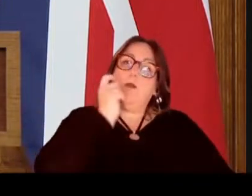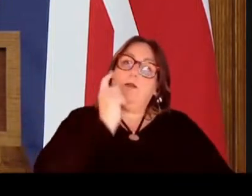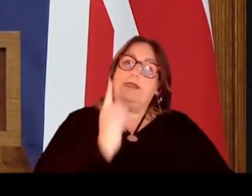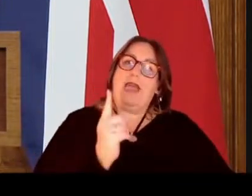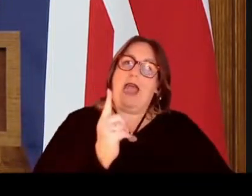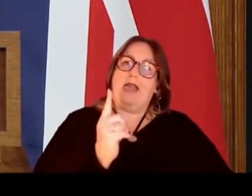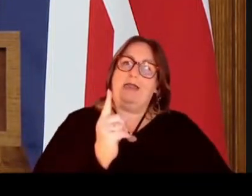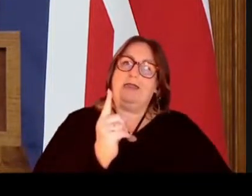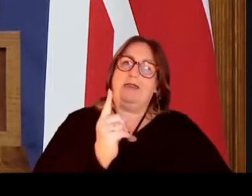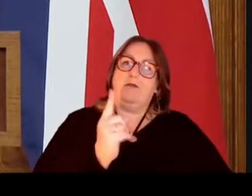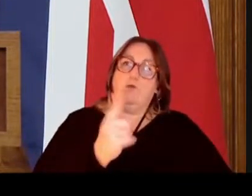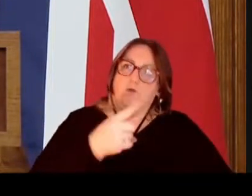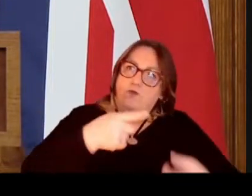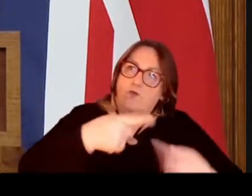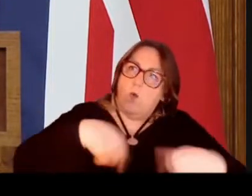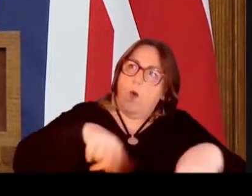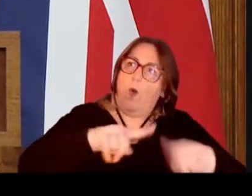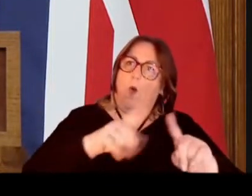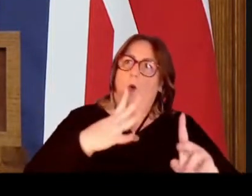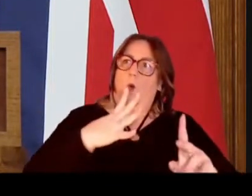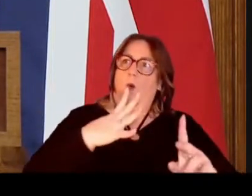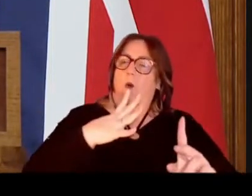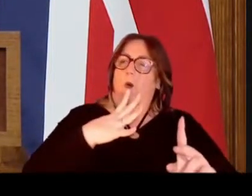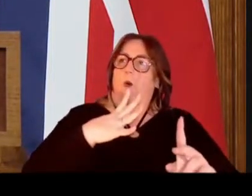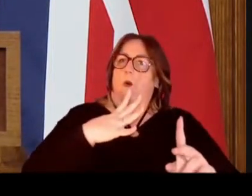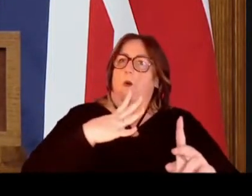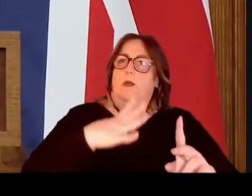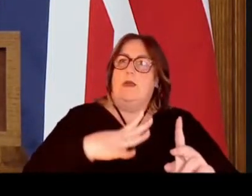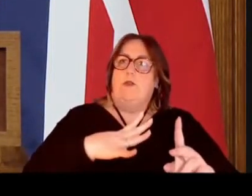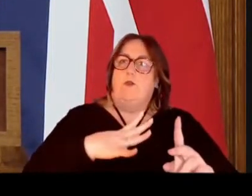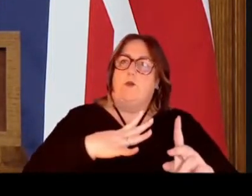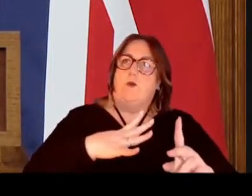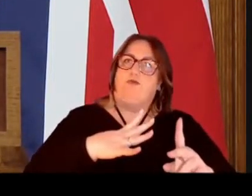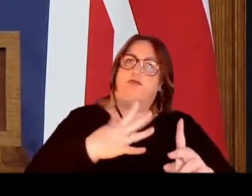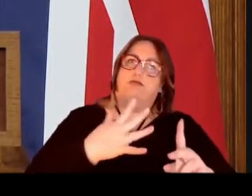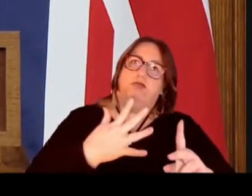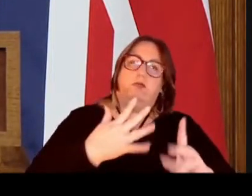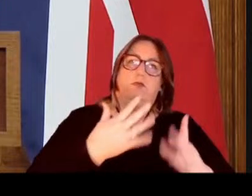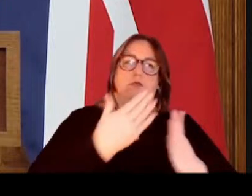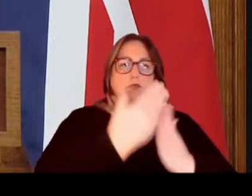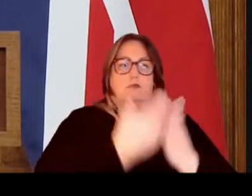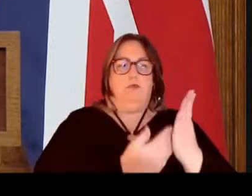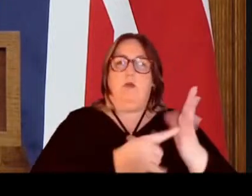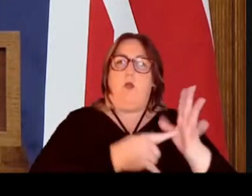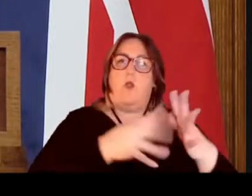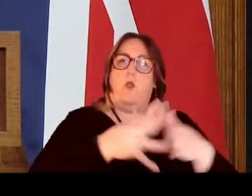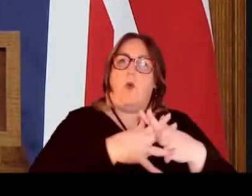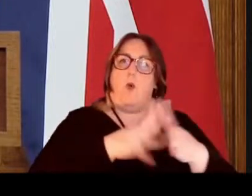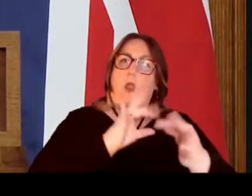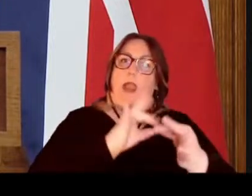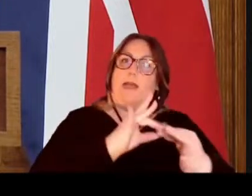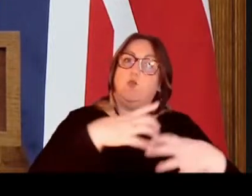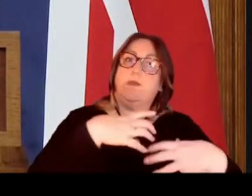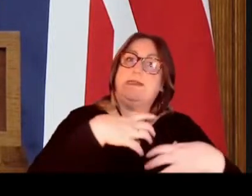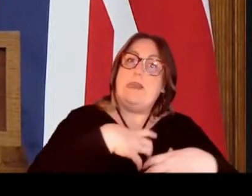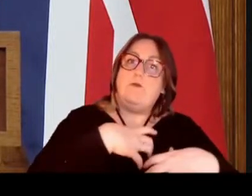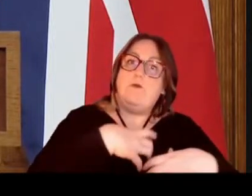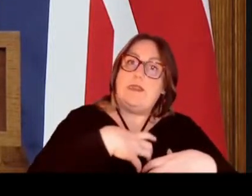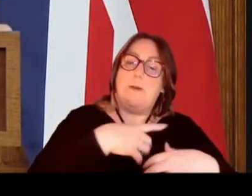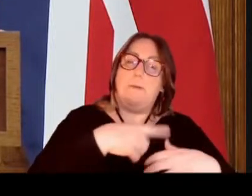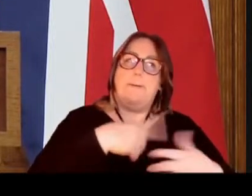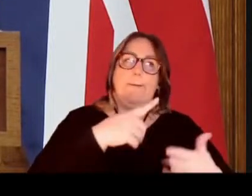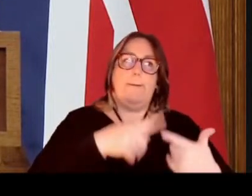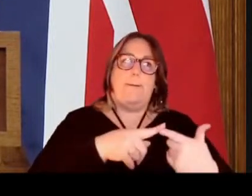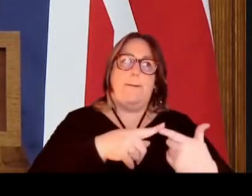our society. And that is not just the laws on terrorism, the framework on terrorism, it's also the laws on what we can access online. We